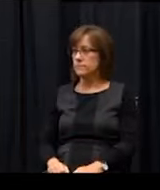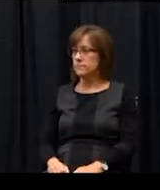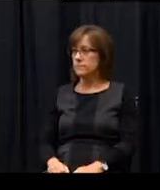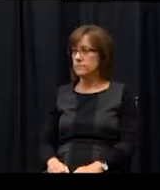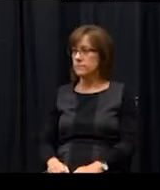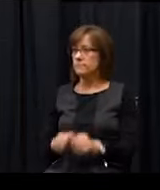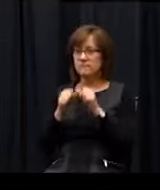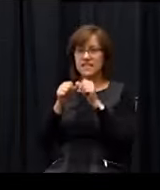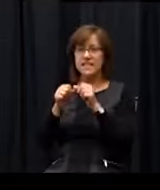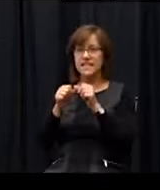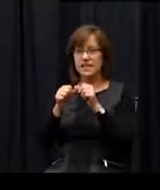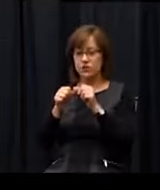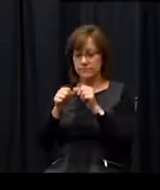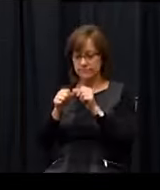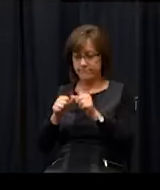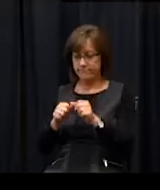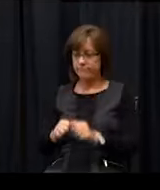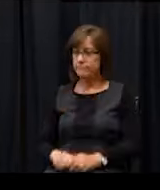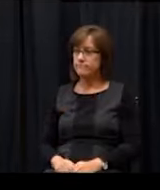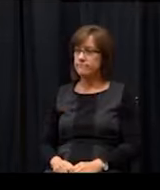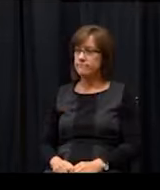Let's continue.